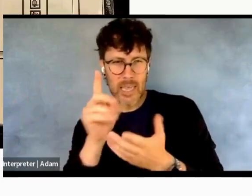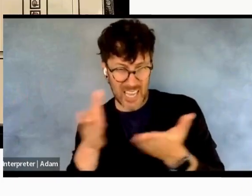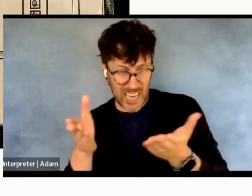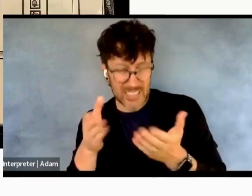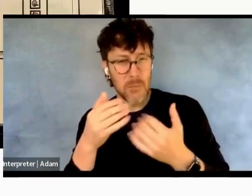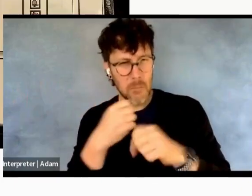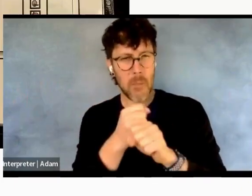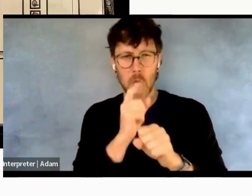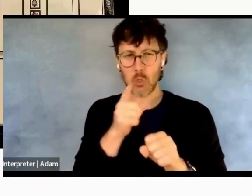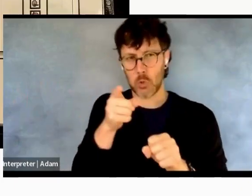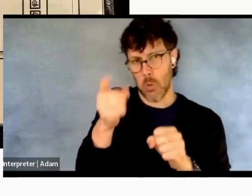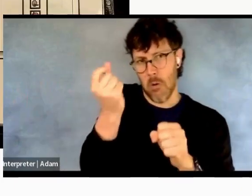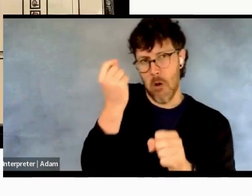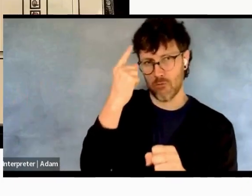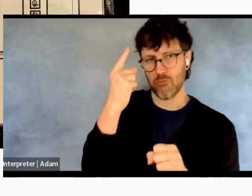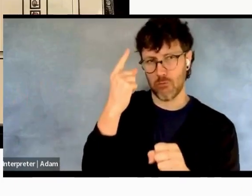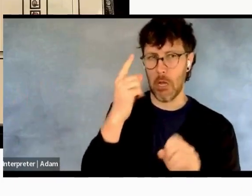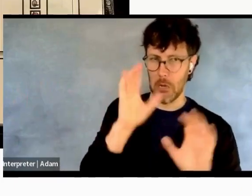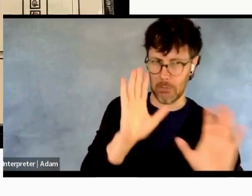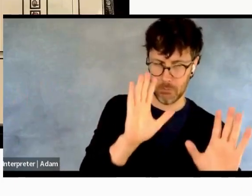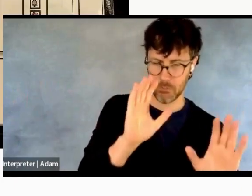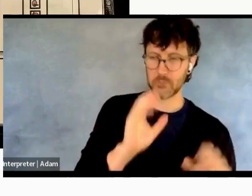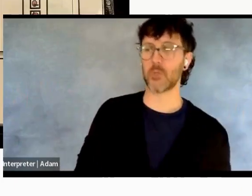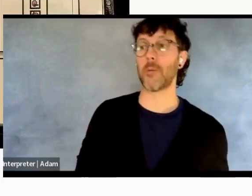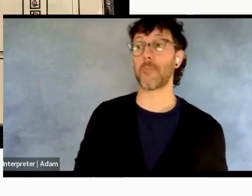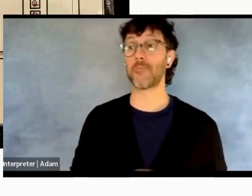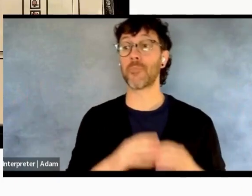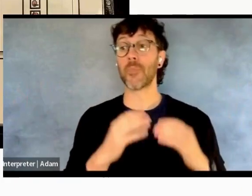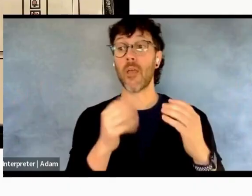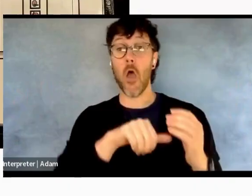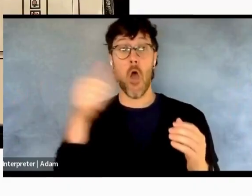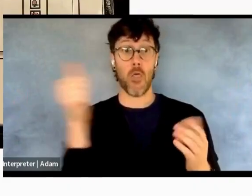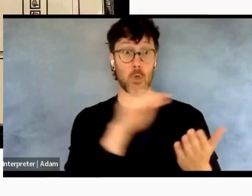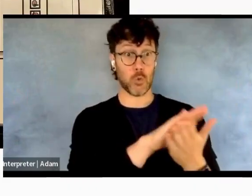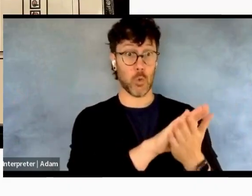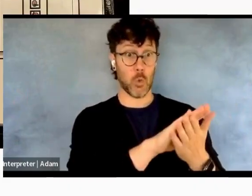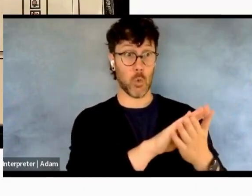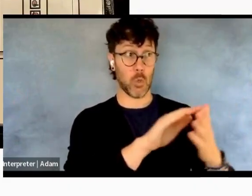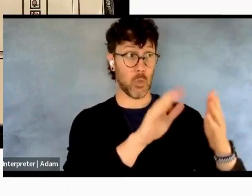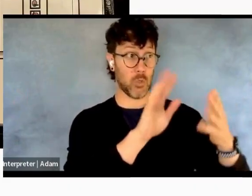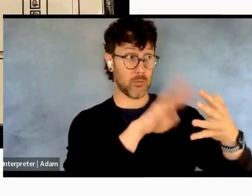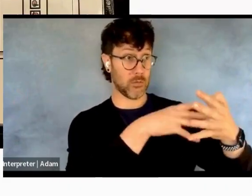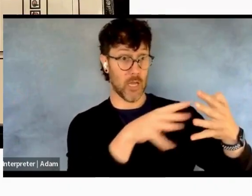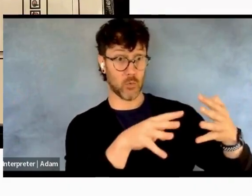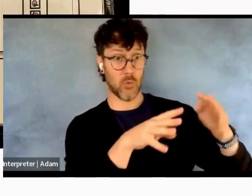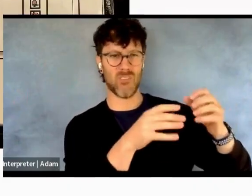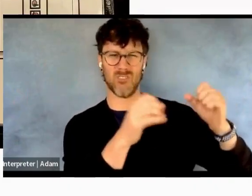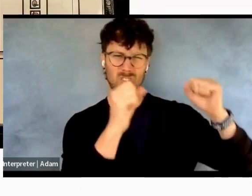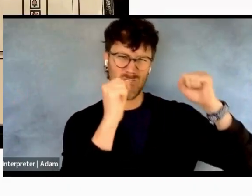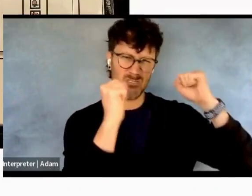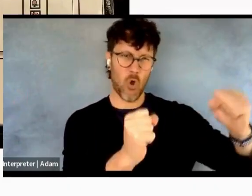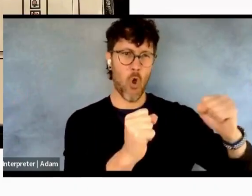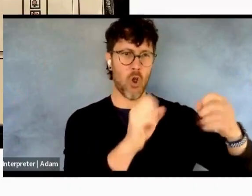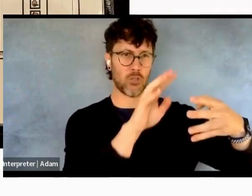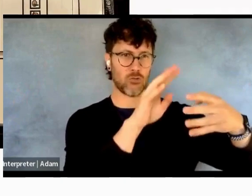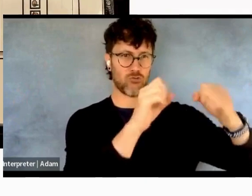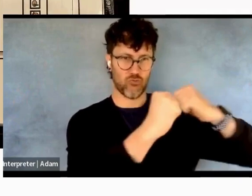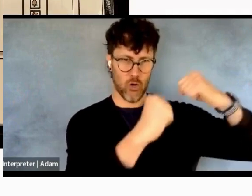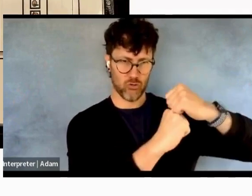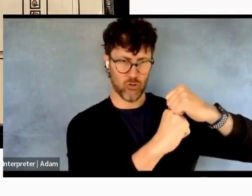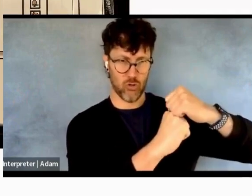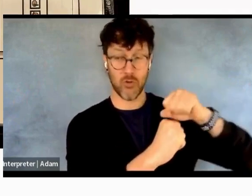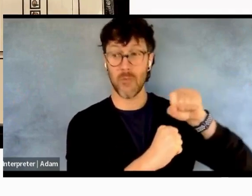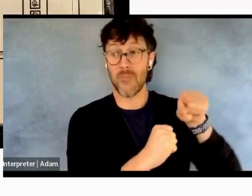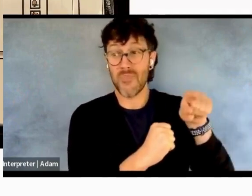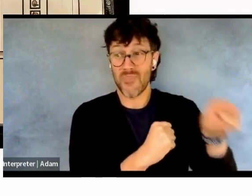Here's another one. School schedule, again, highly structured. In this one, it's one schedule item being